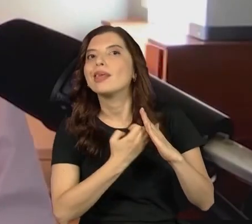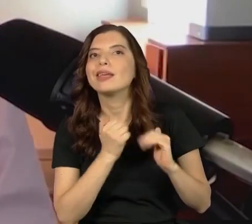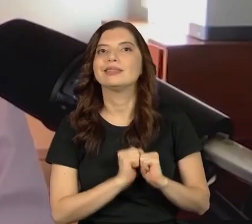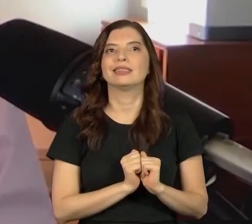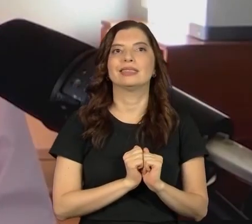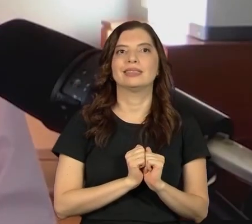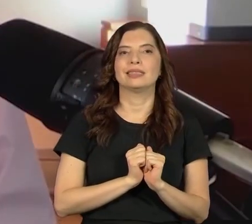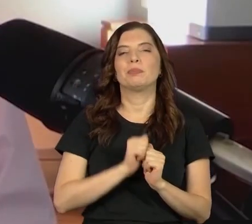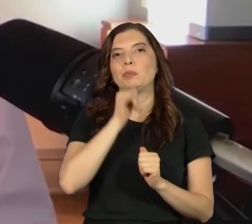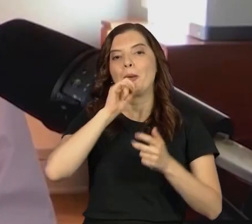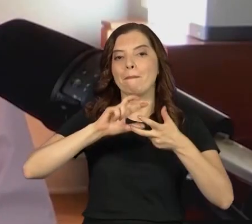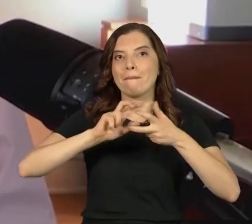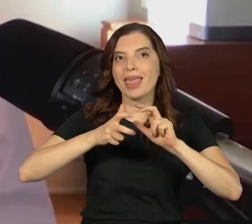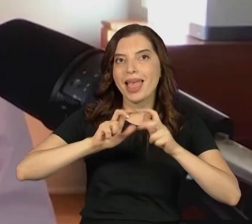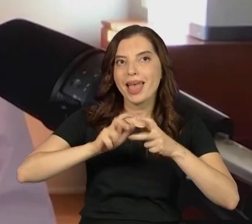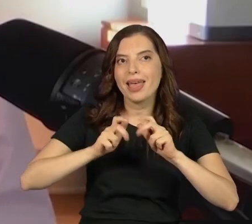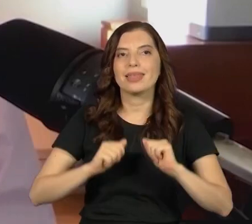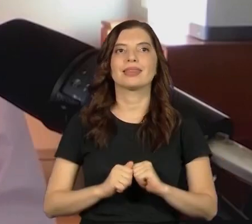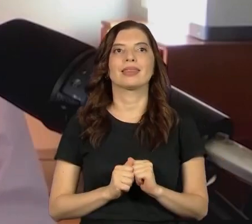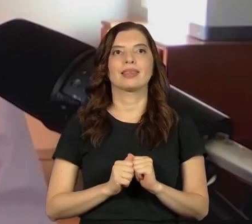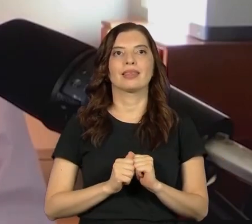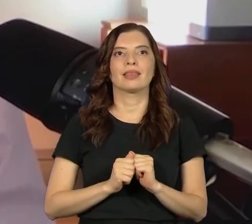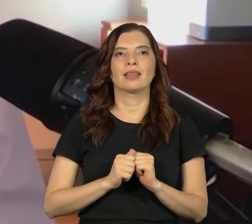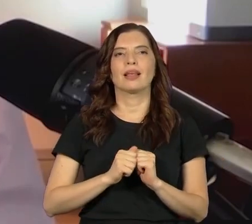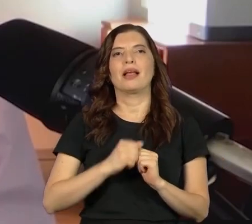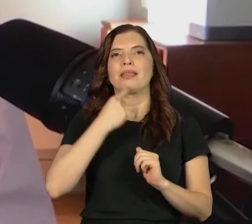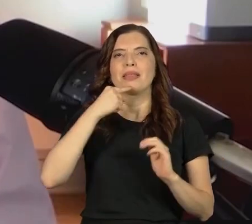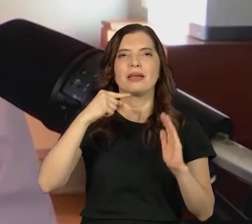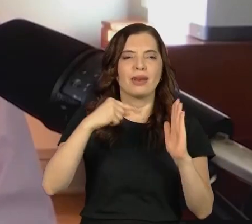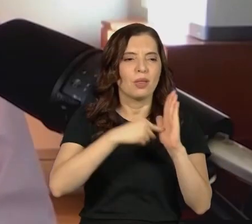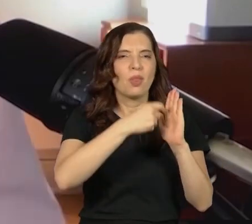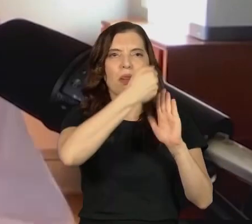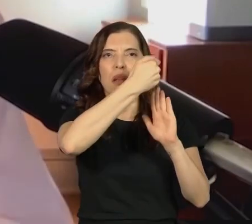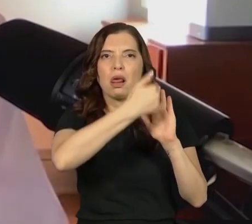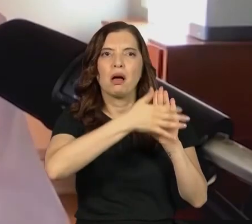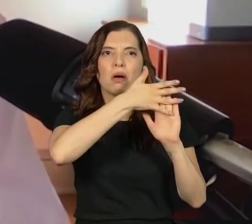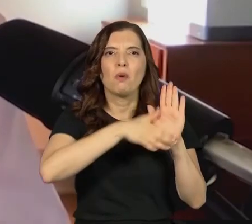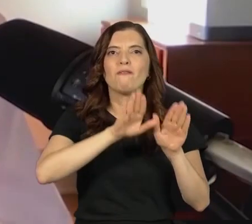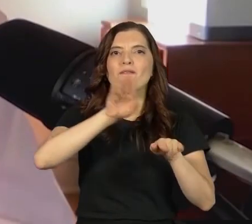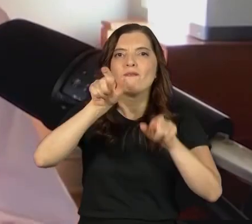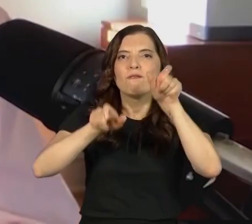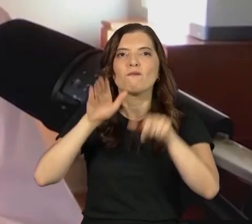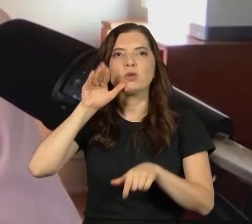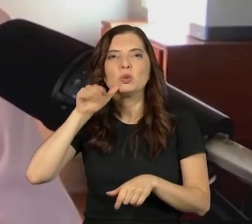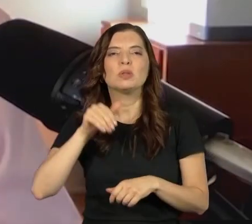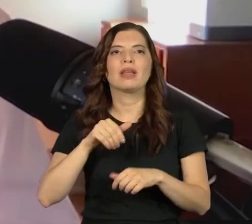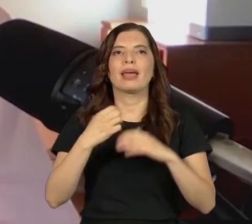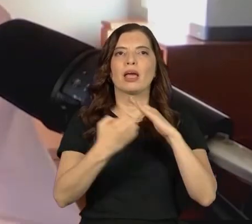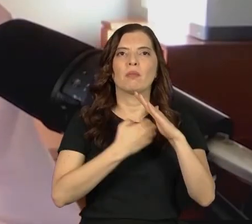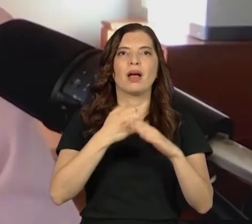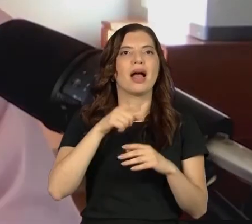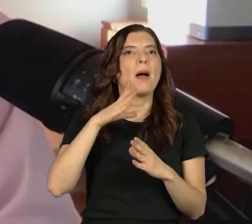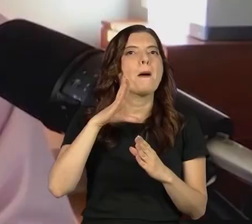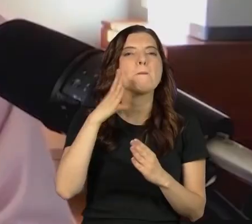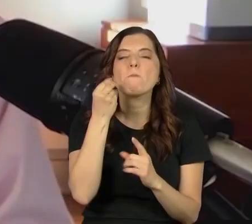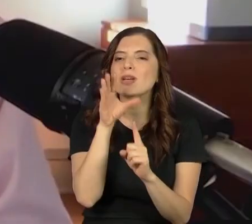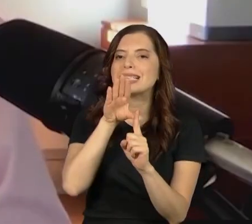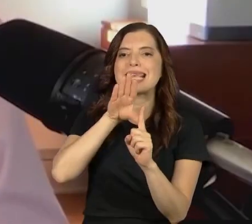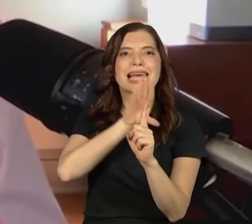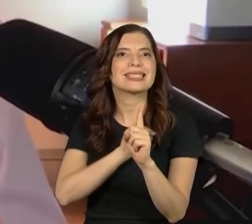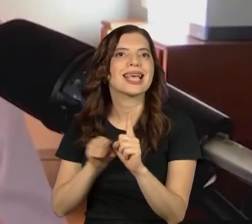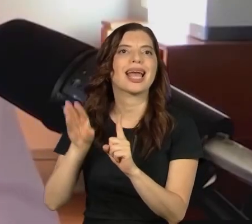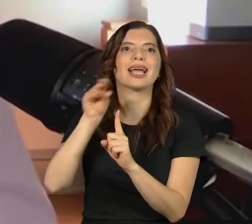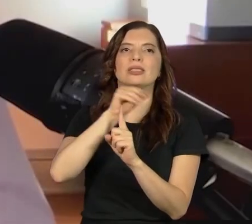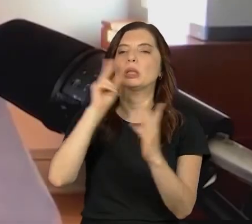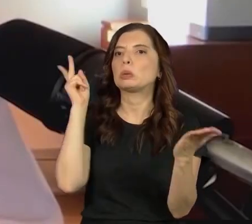companies, especially Meta, whistleblowers, the employees who came forward within the company and said, hey, massive sexual